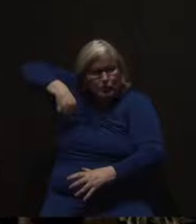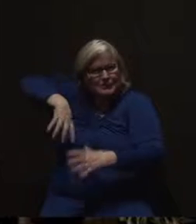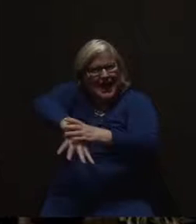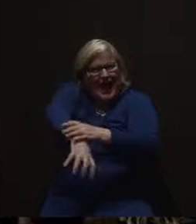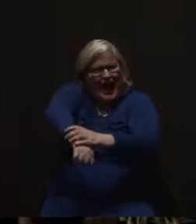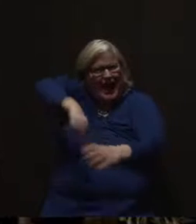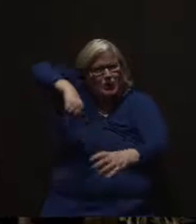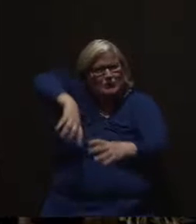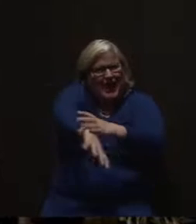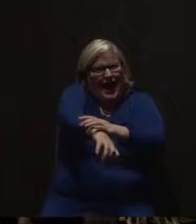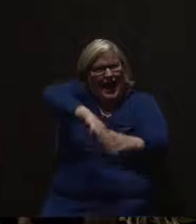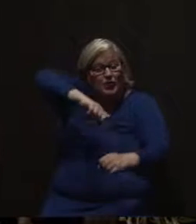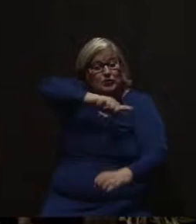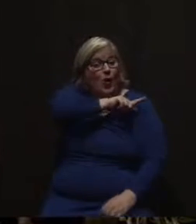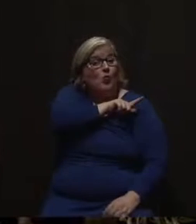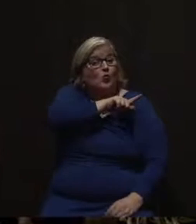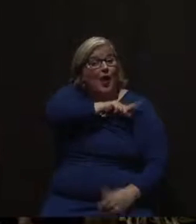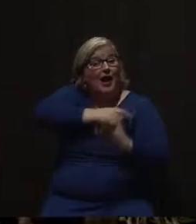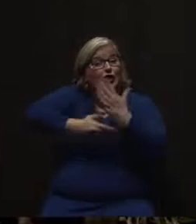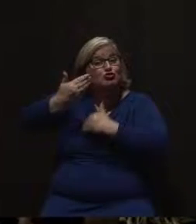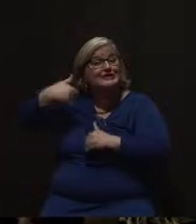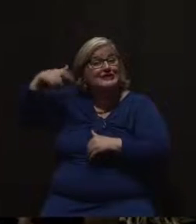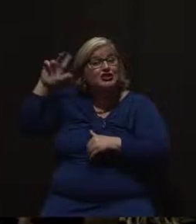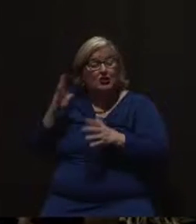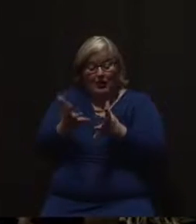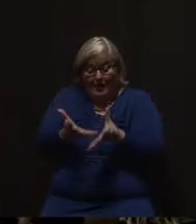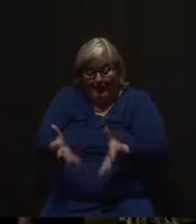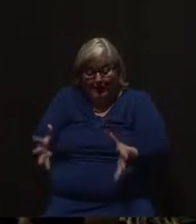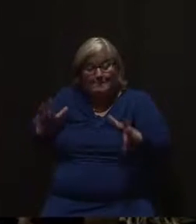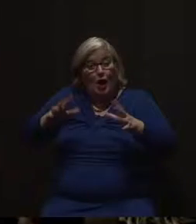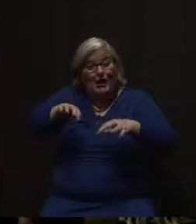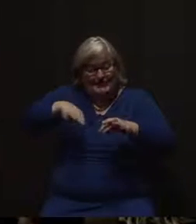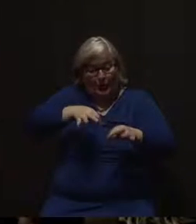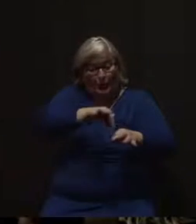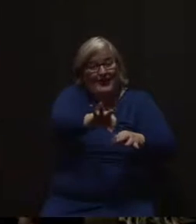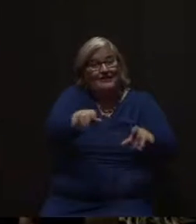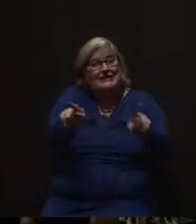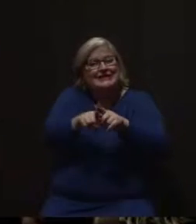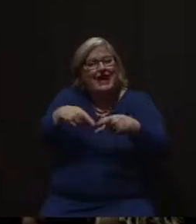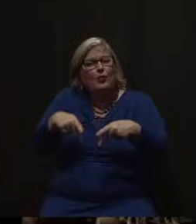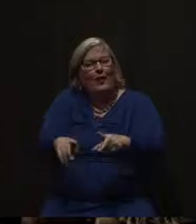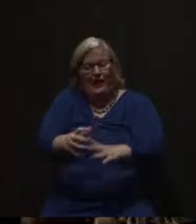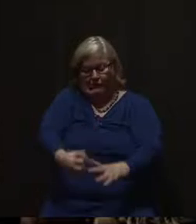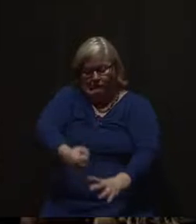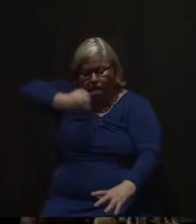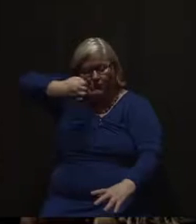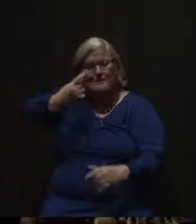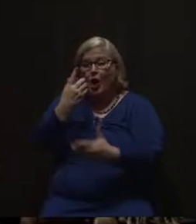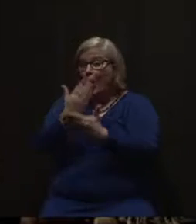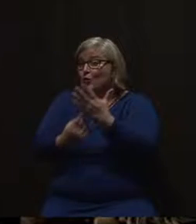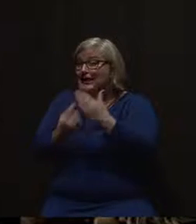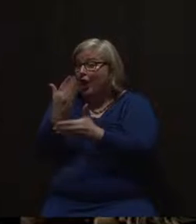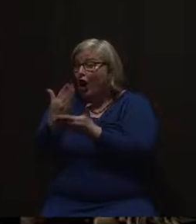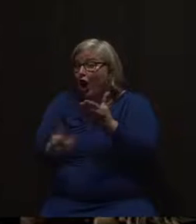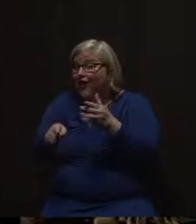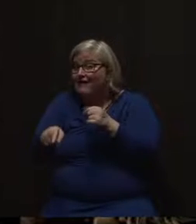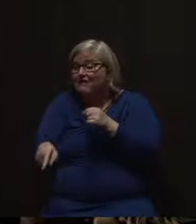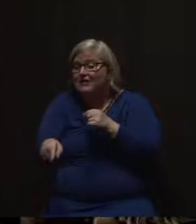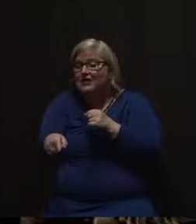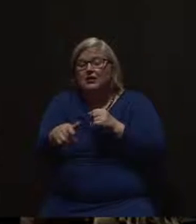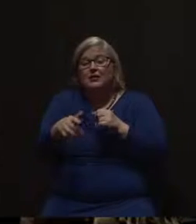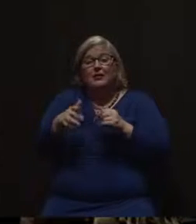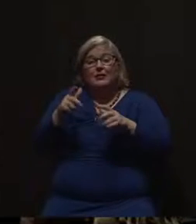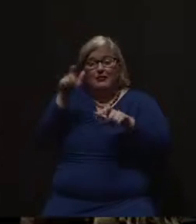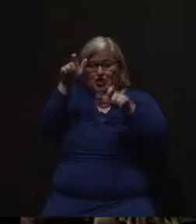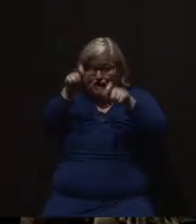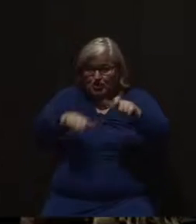didn't do that traditionally, but also only half of the grass. And the biggest challenge for the PhD student was to express her